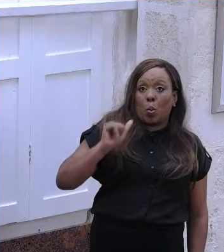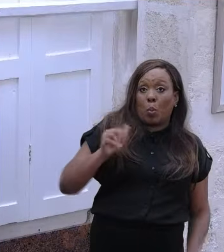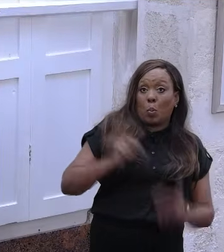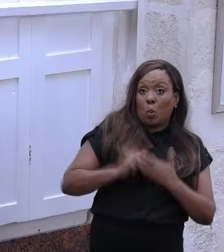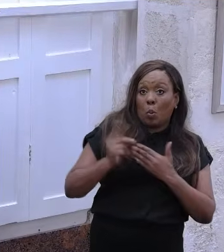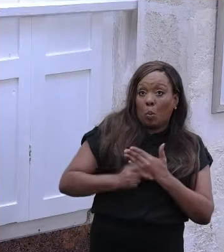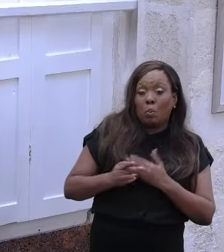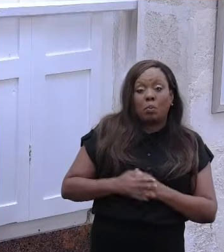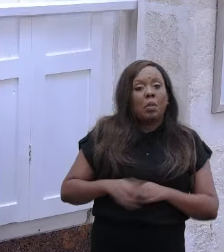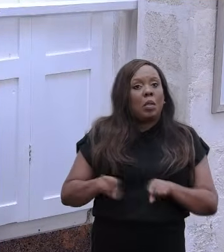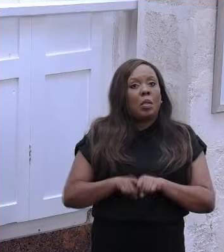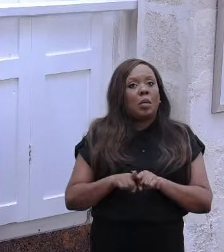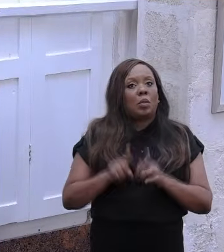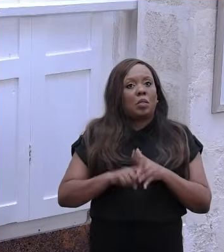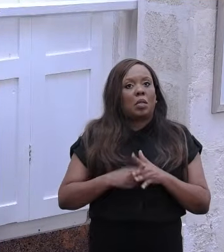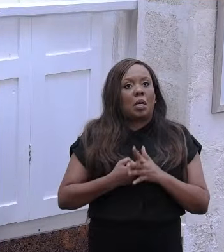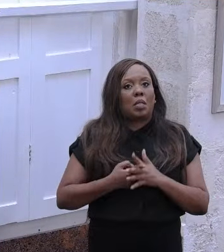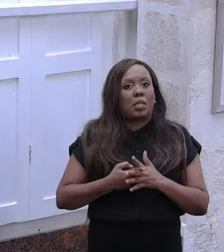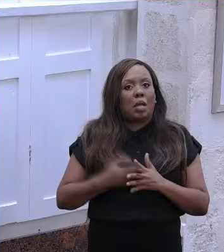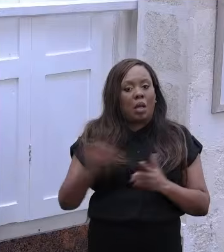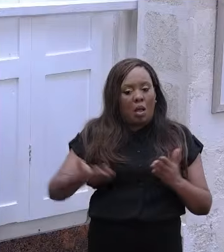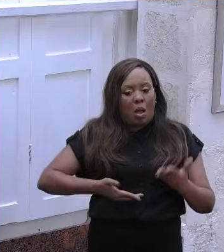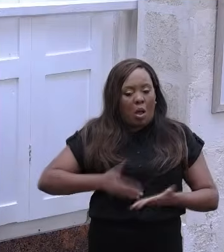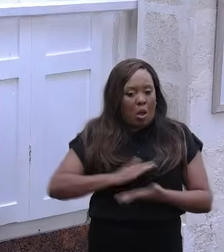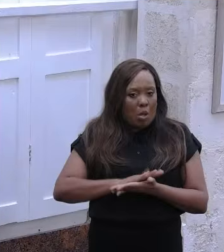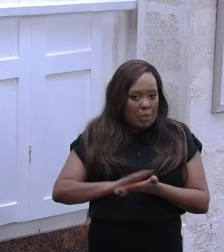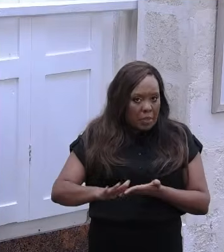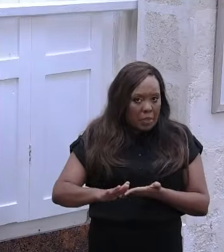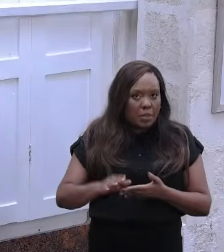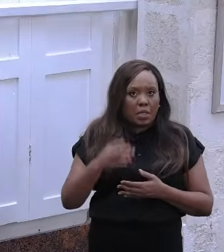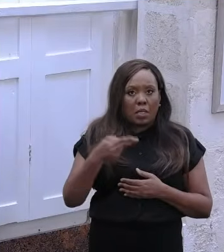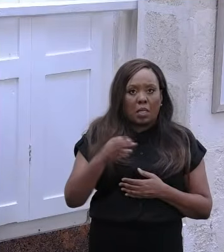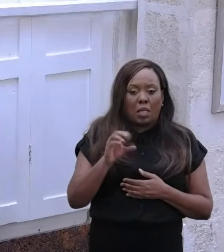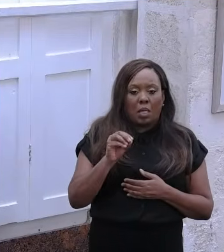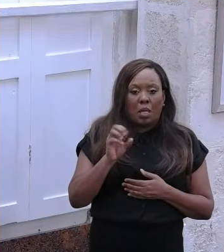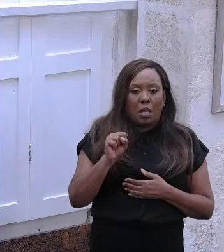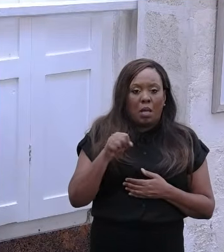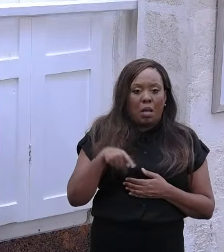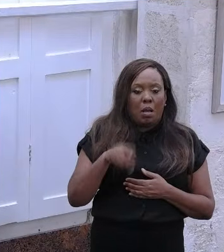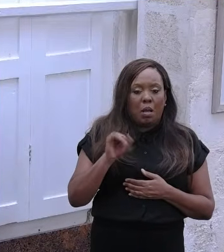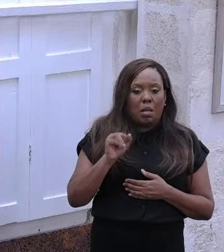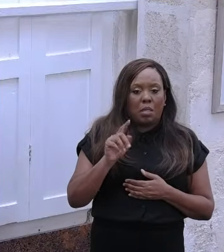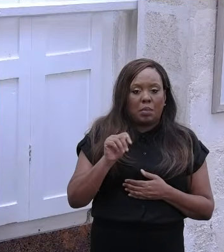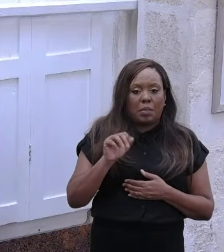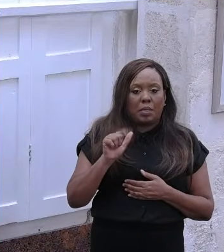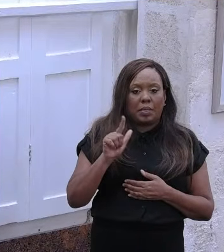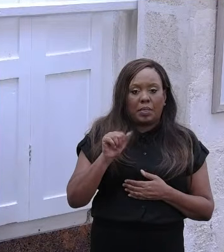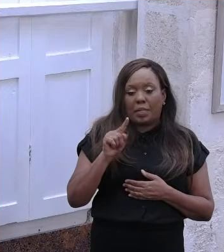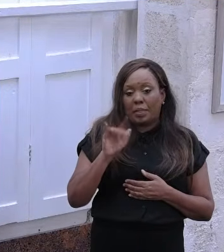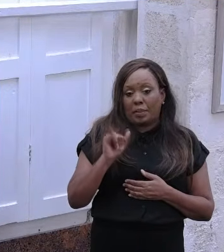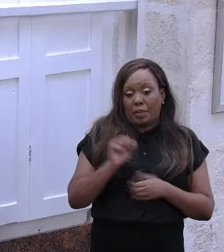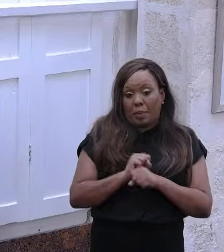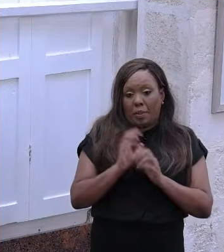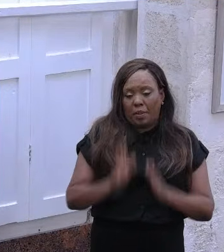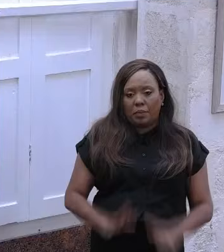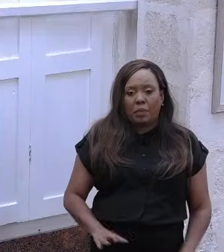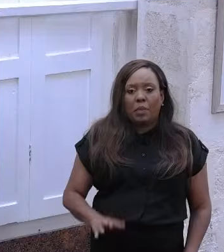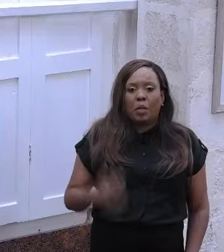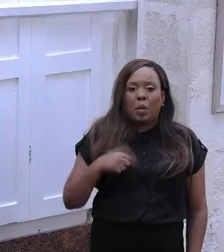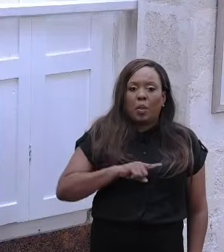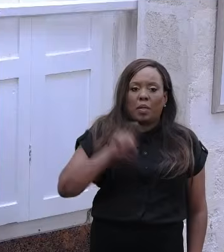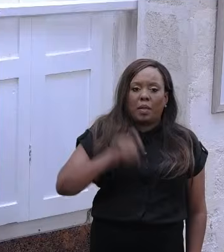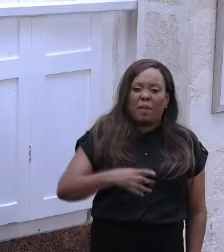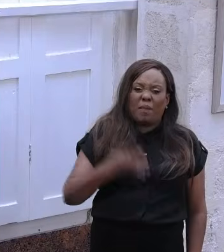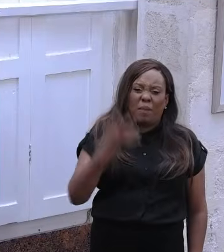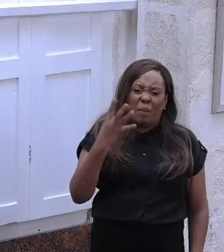started hospitality because we now need something like 4,000 hospitality workers that we don't have. The issue here raised